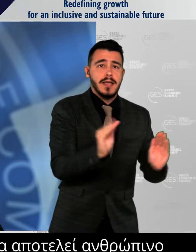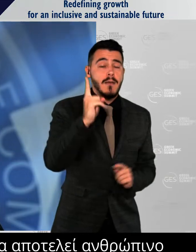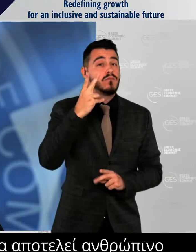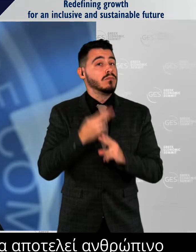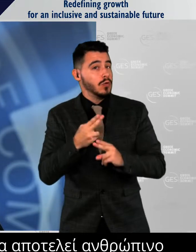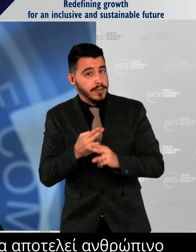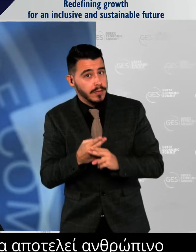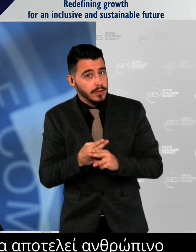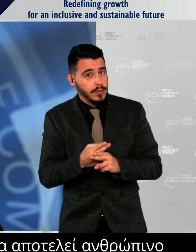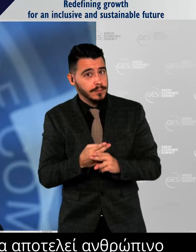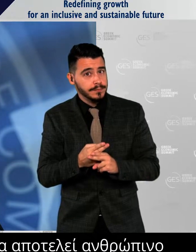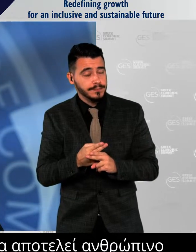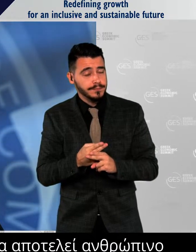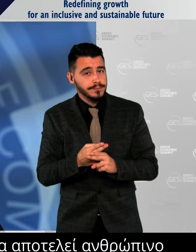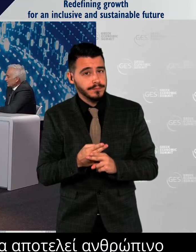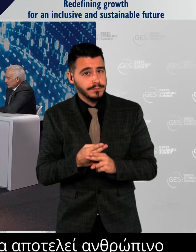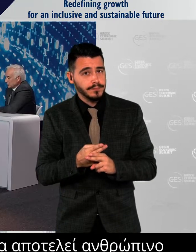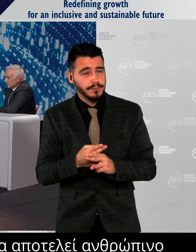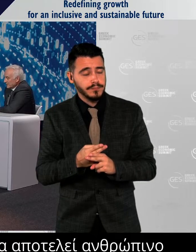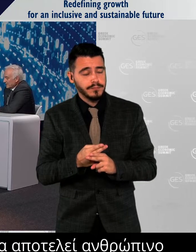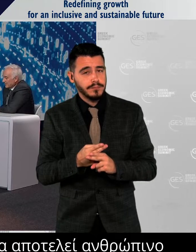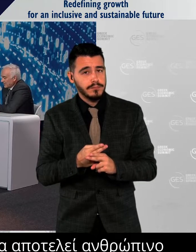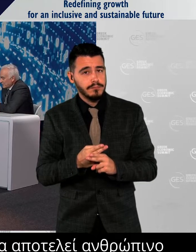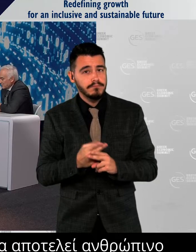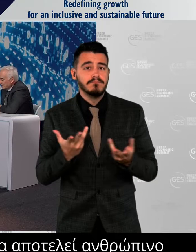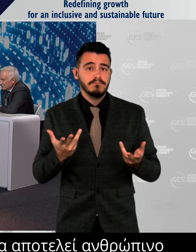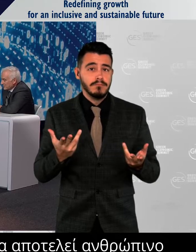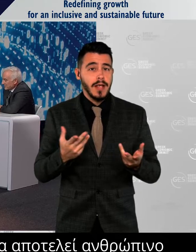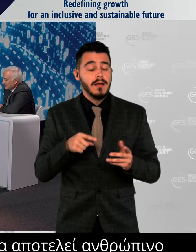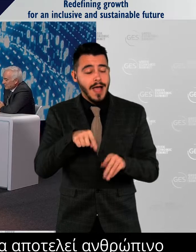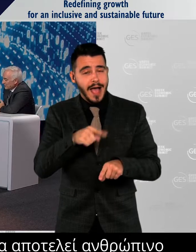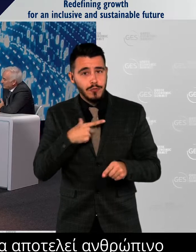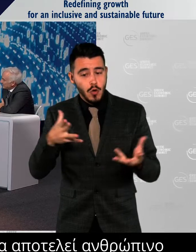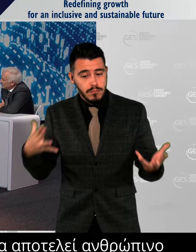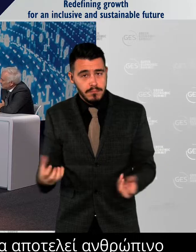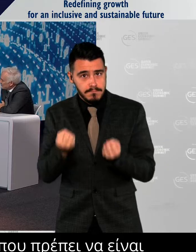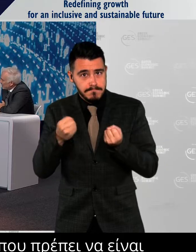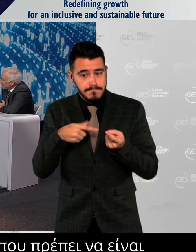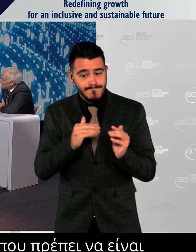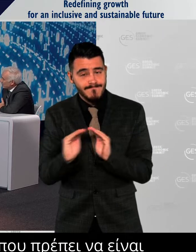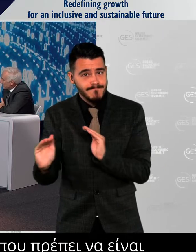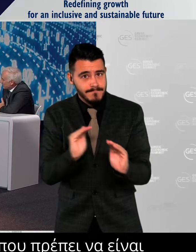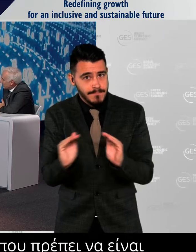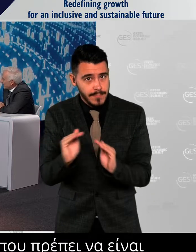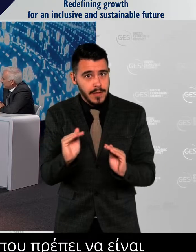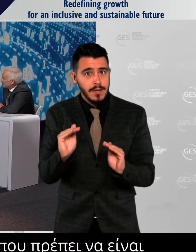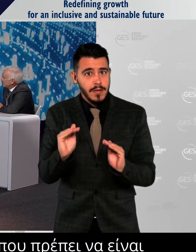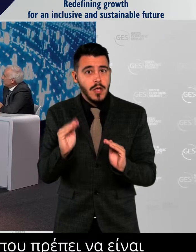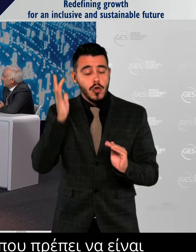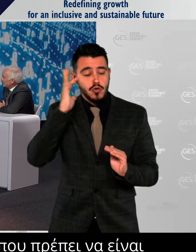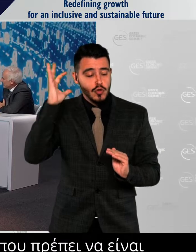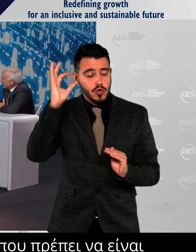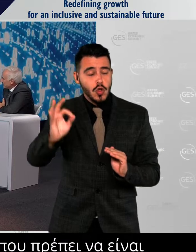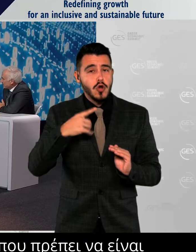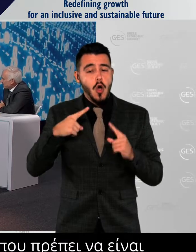a better future for all of us. Sure. I think it also, this is what our summit actually has